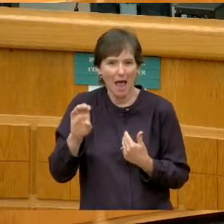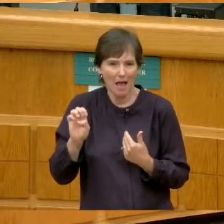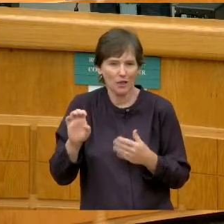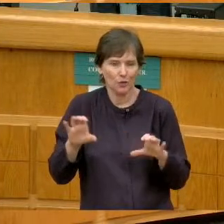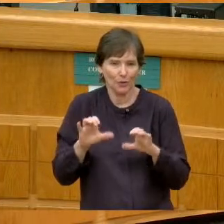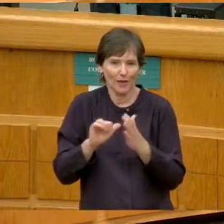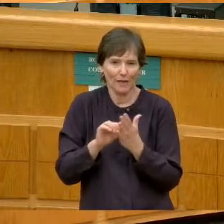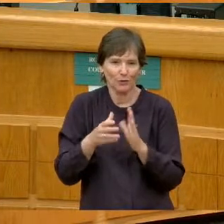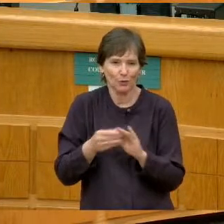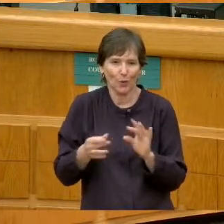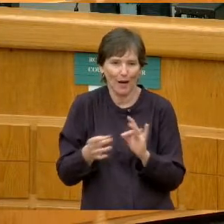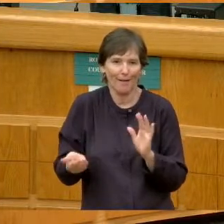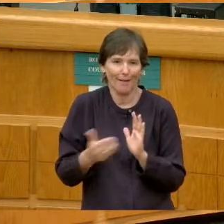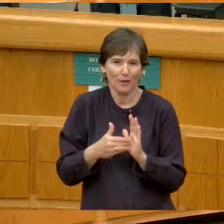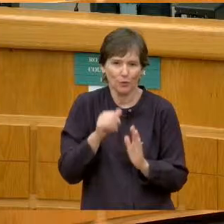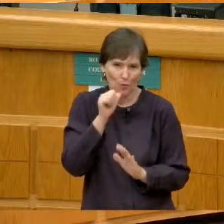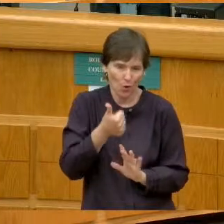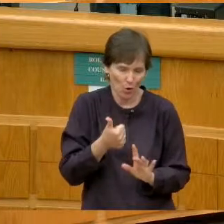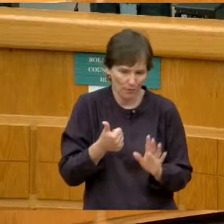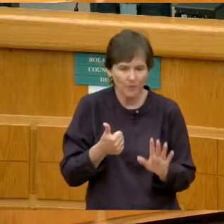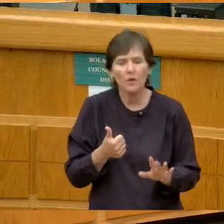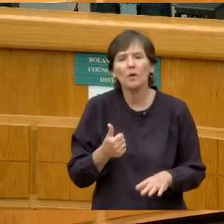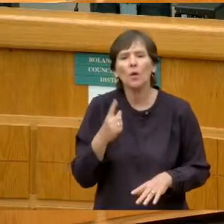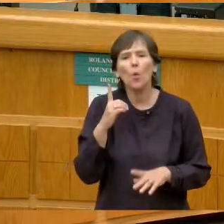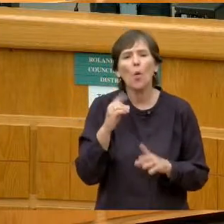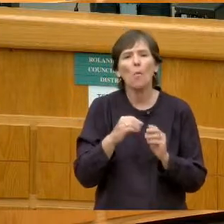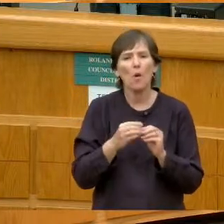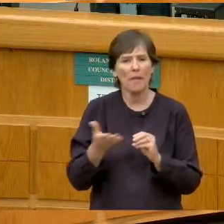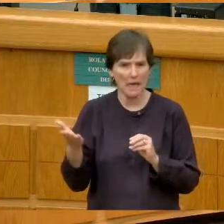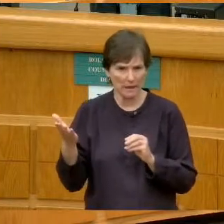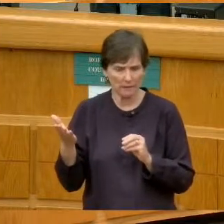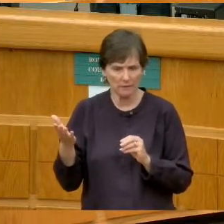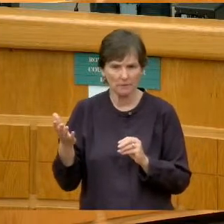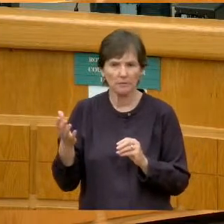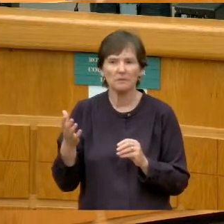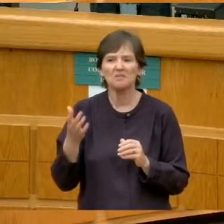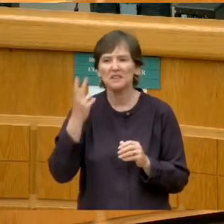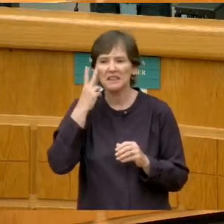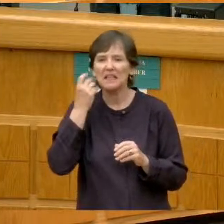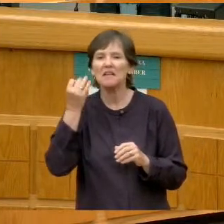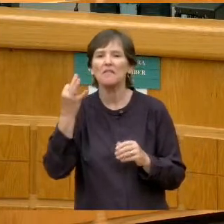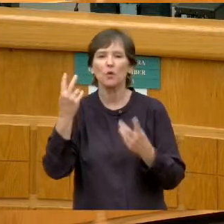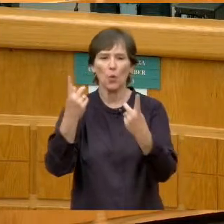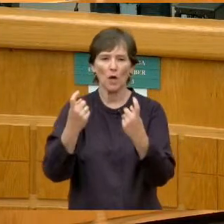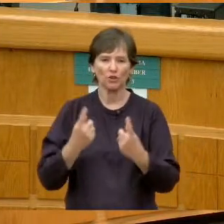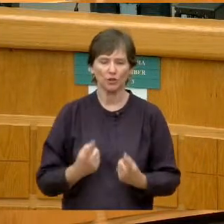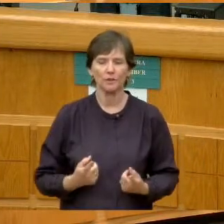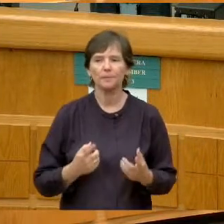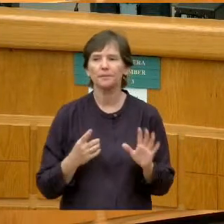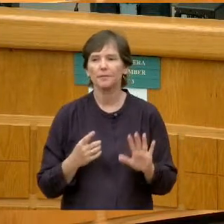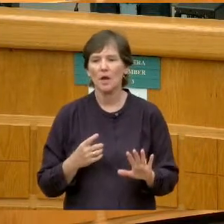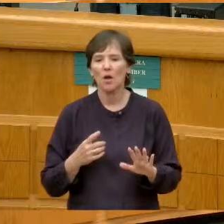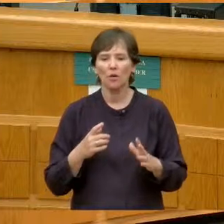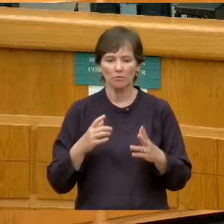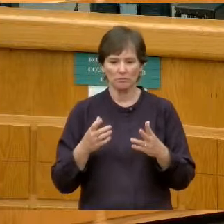Okay, just one other thing, and then we'll see if there's any questions. So during the briefing, the school